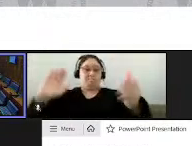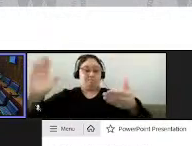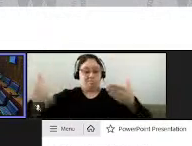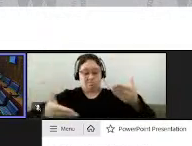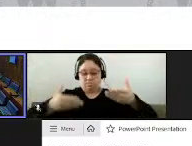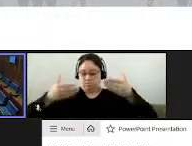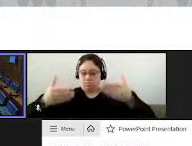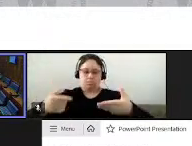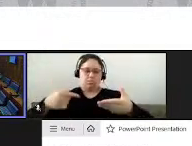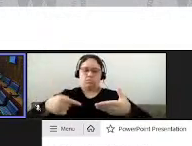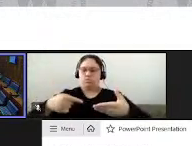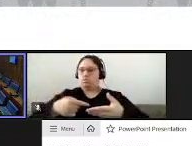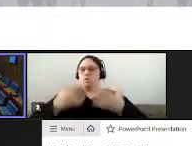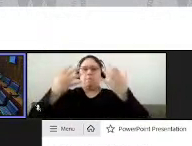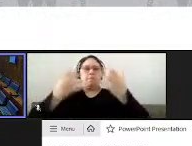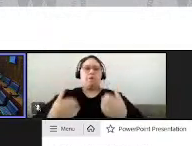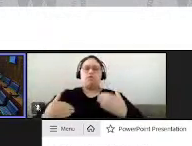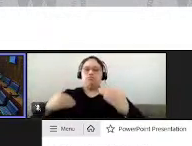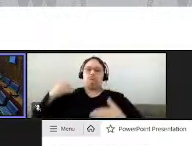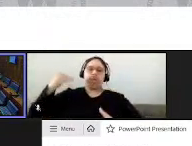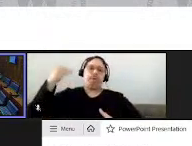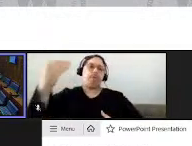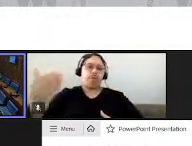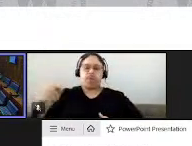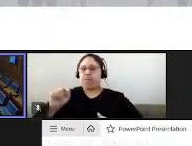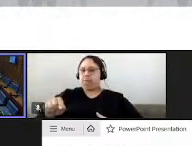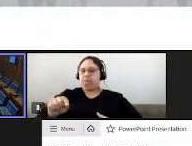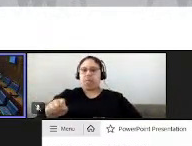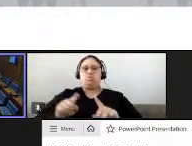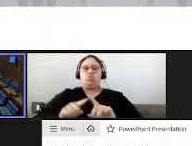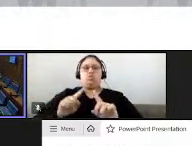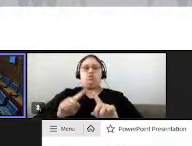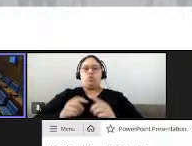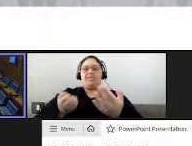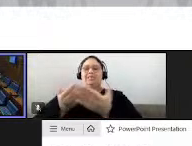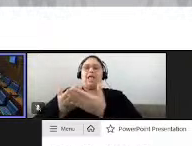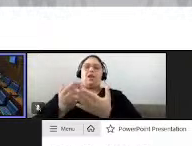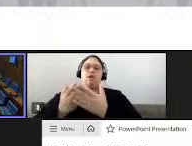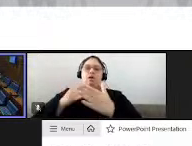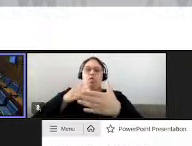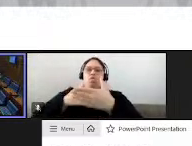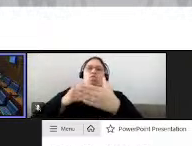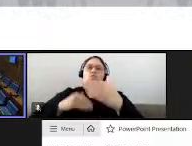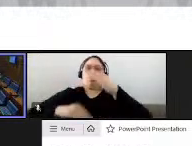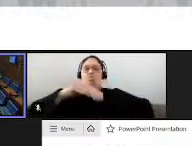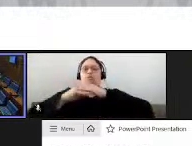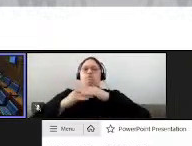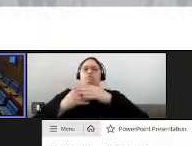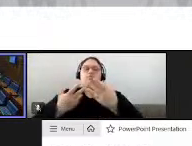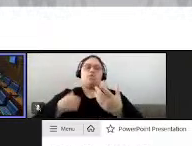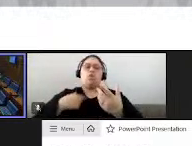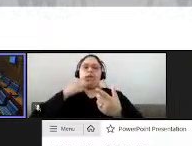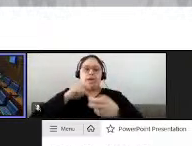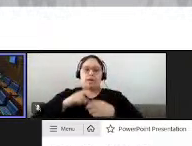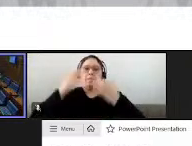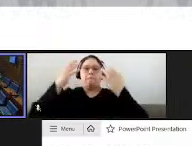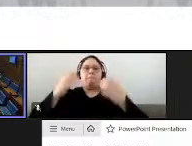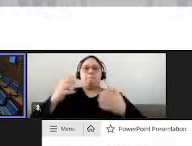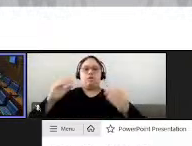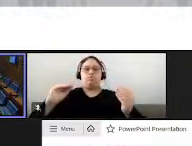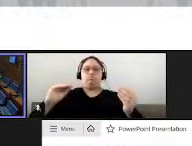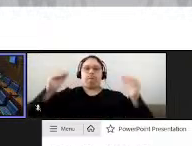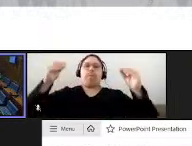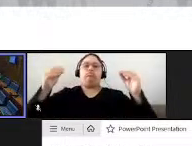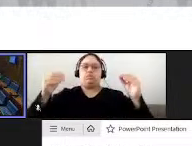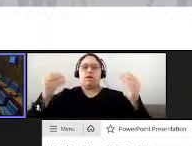received exceeded the budget that we had and exceeded the tender threshold. So we had to augment the budget for that and